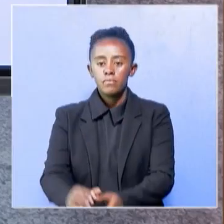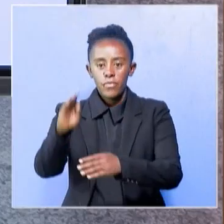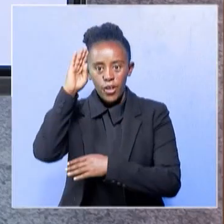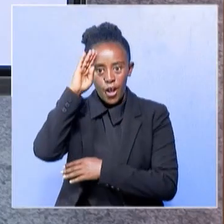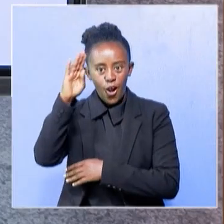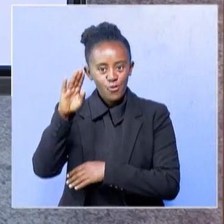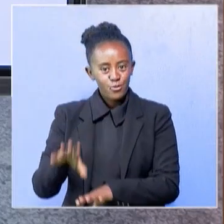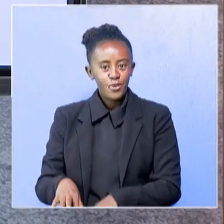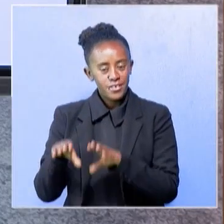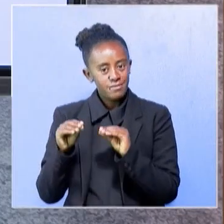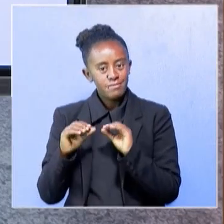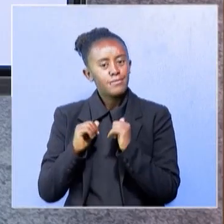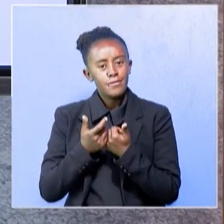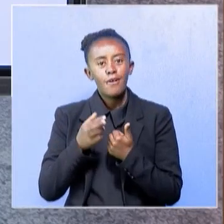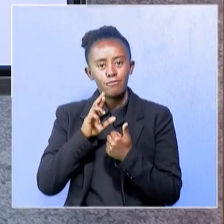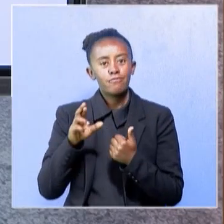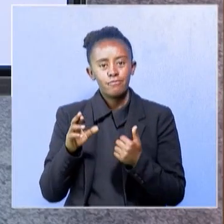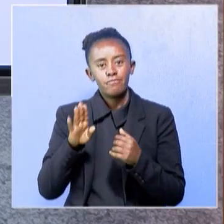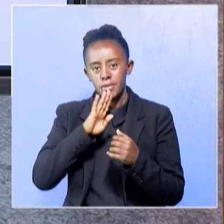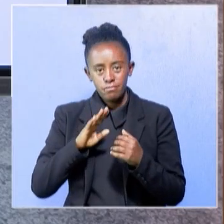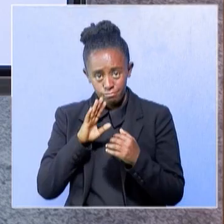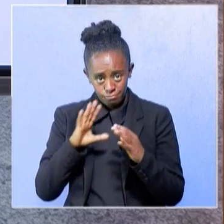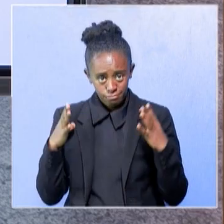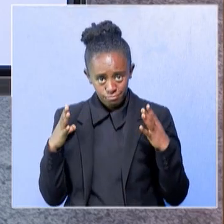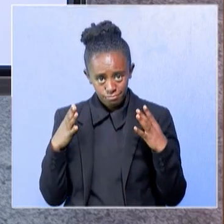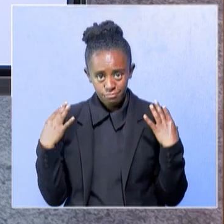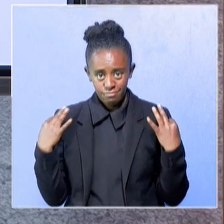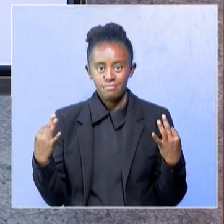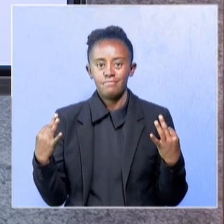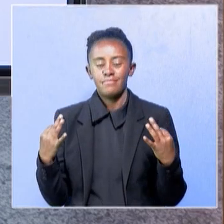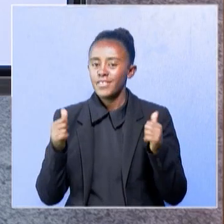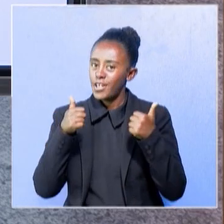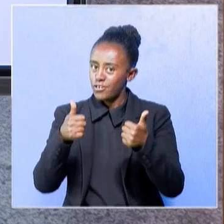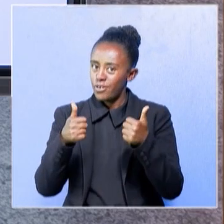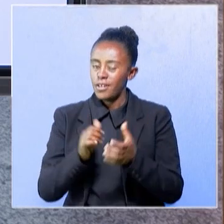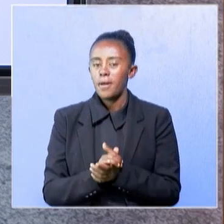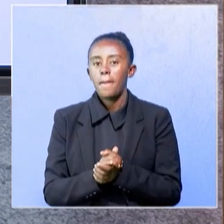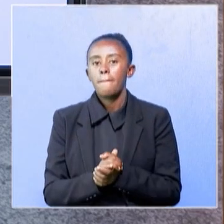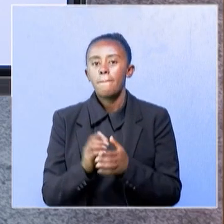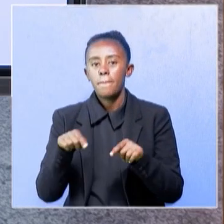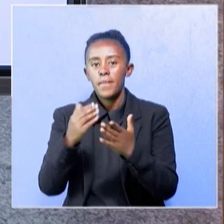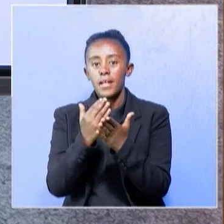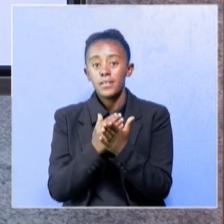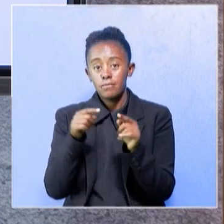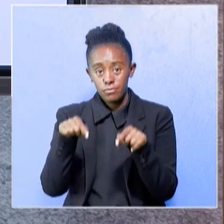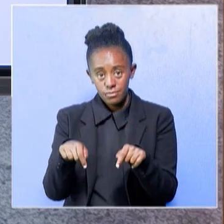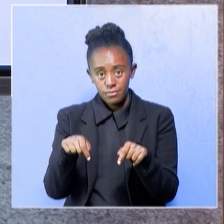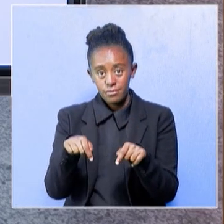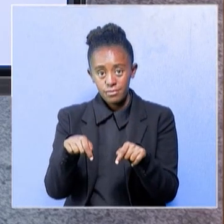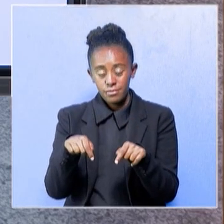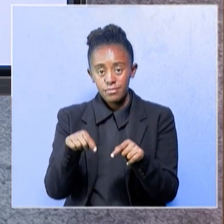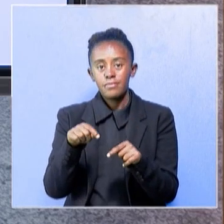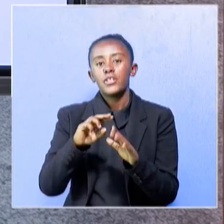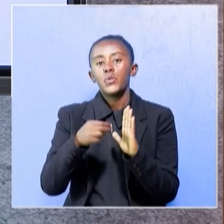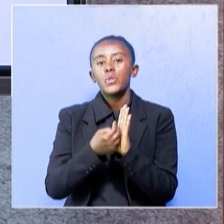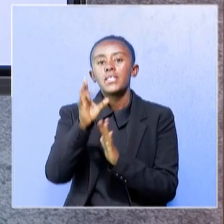Hello students, how have you been? I hope you are doing well. That's great. Our lesson topic for today is